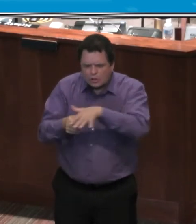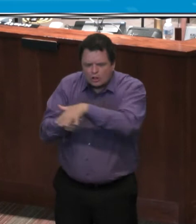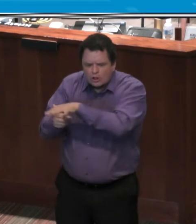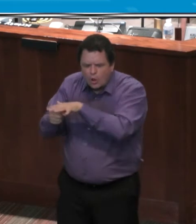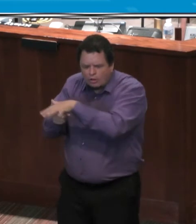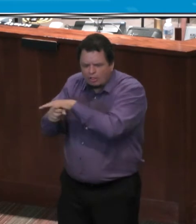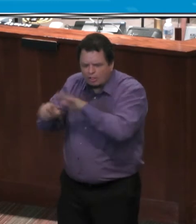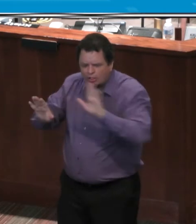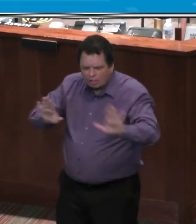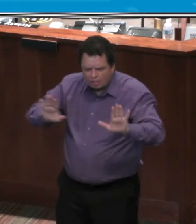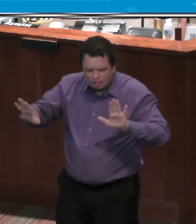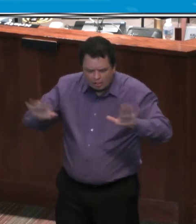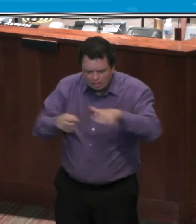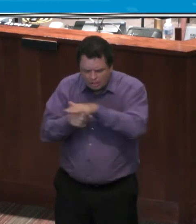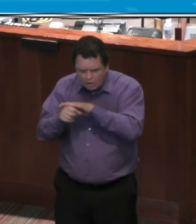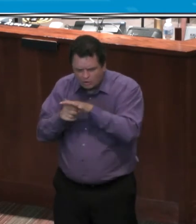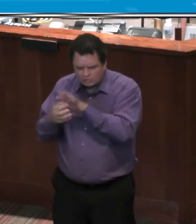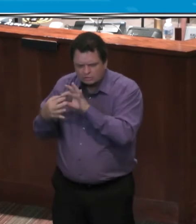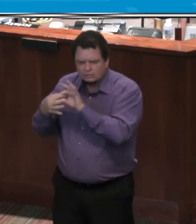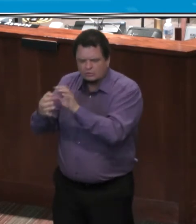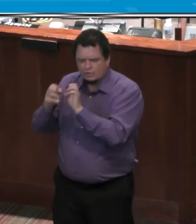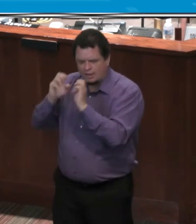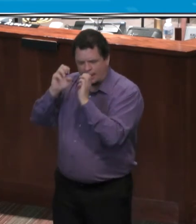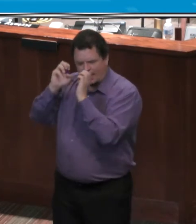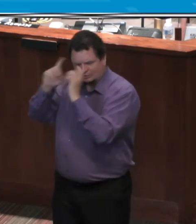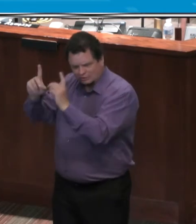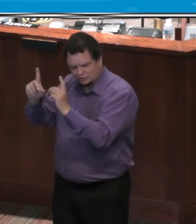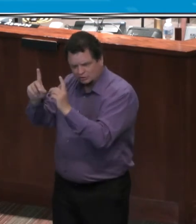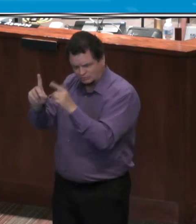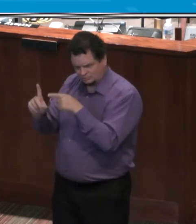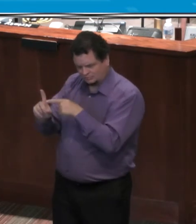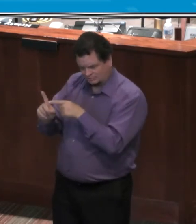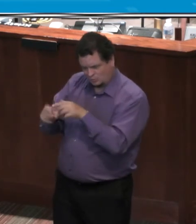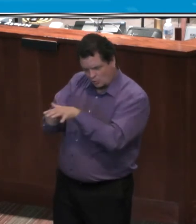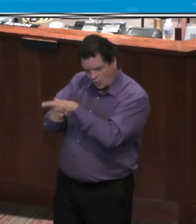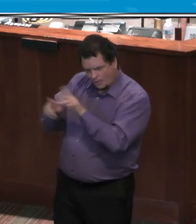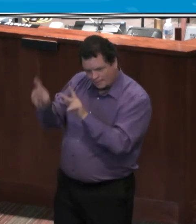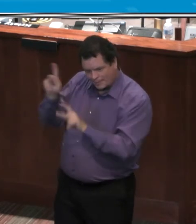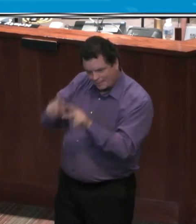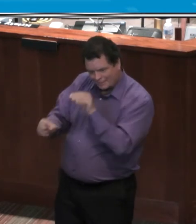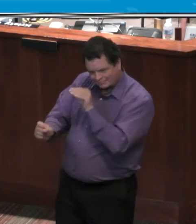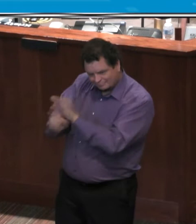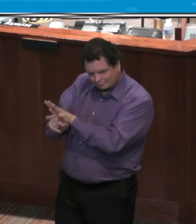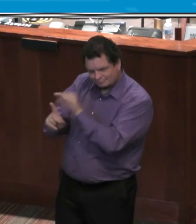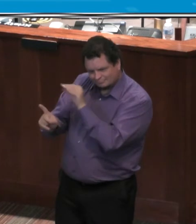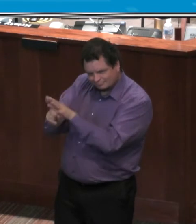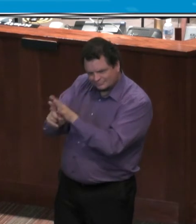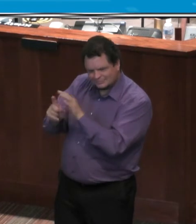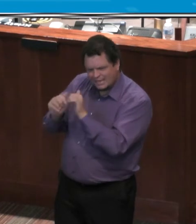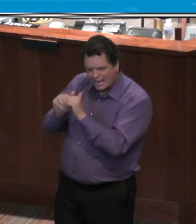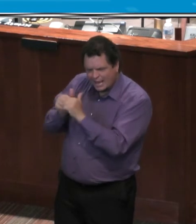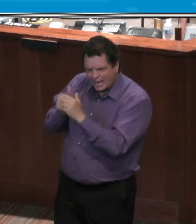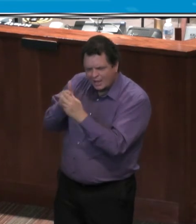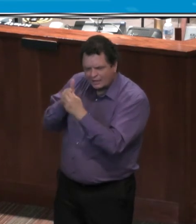about what is going on, and having that really directed guidance. And I heard